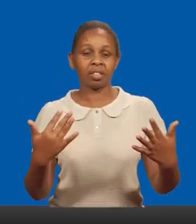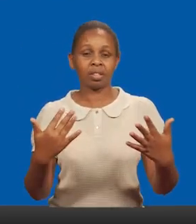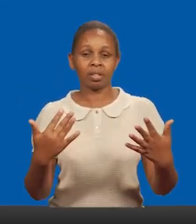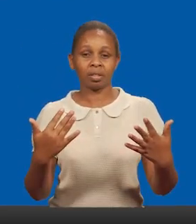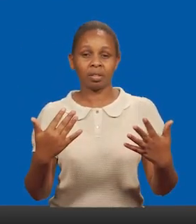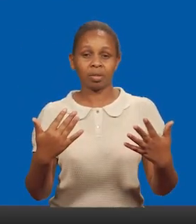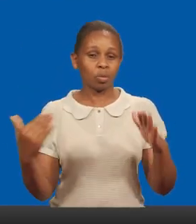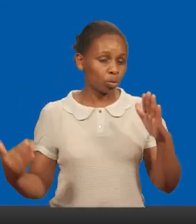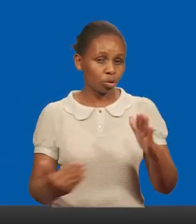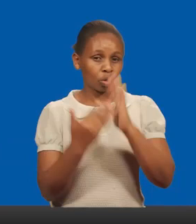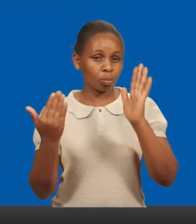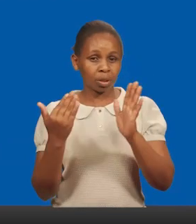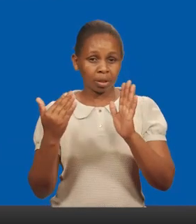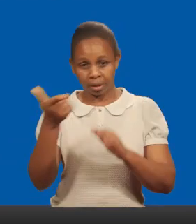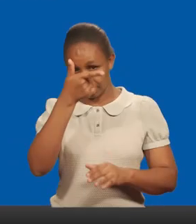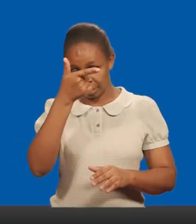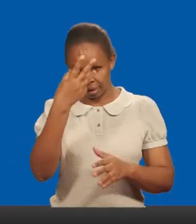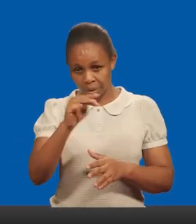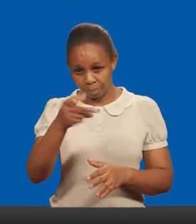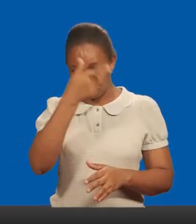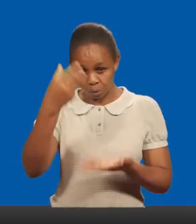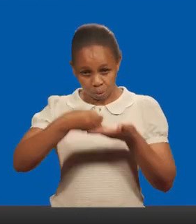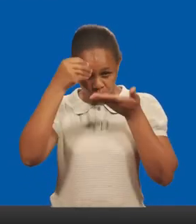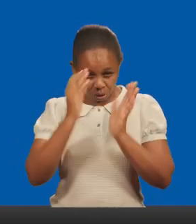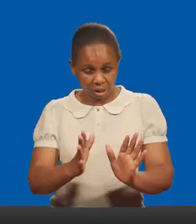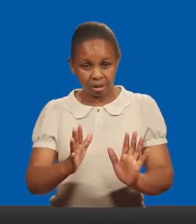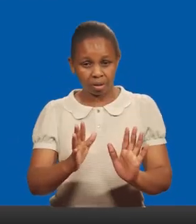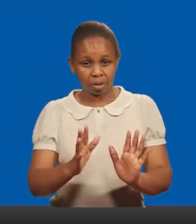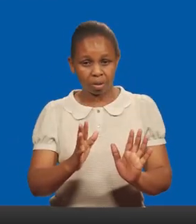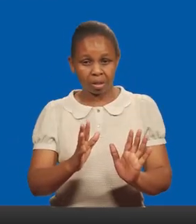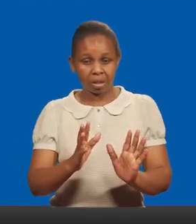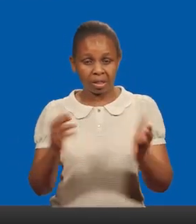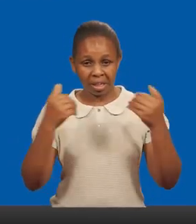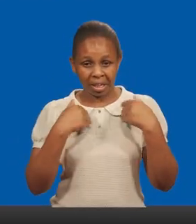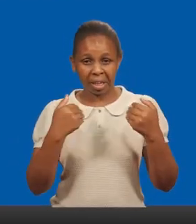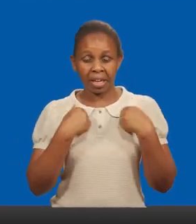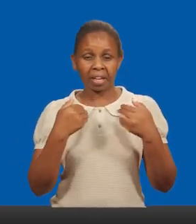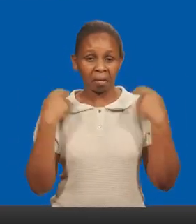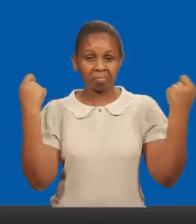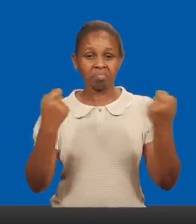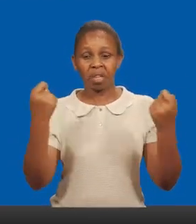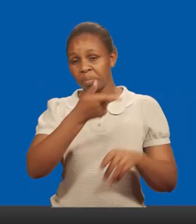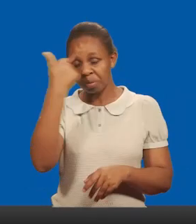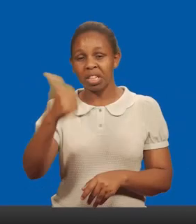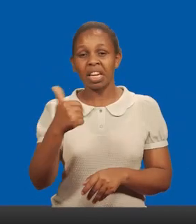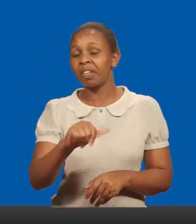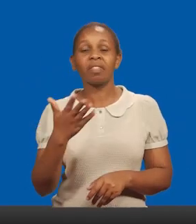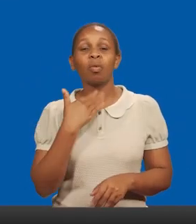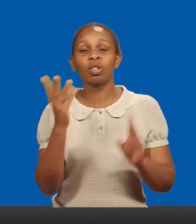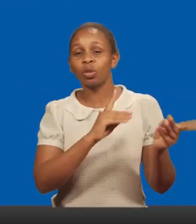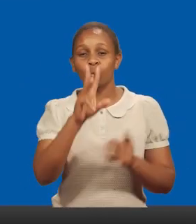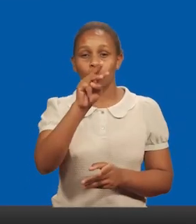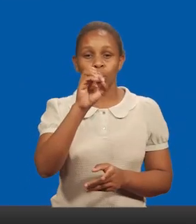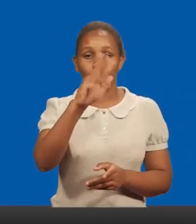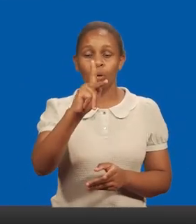can say it's basically not a very good thing that we banned them because students used to, you know, to riot because they didn't want to